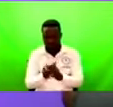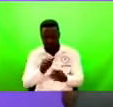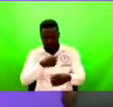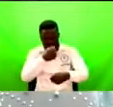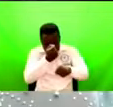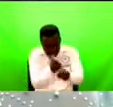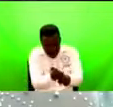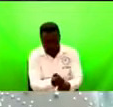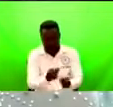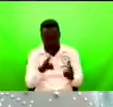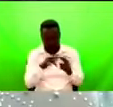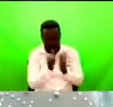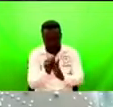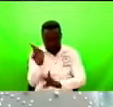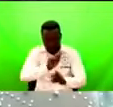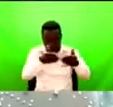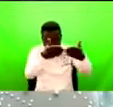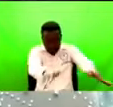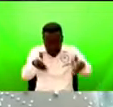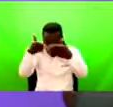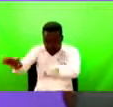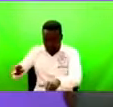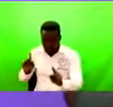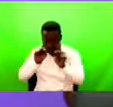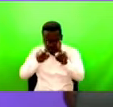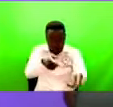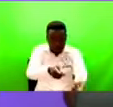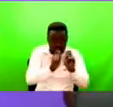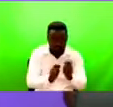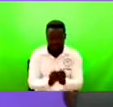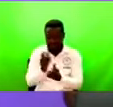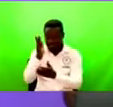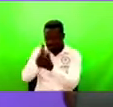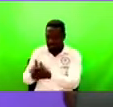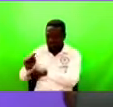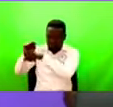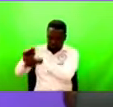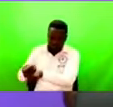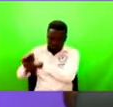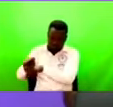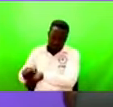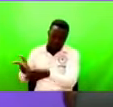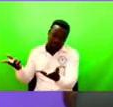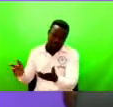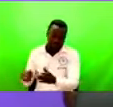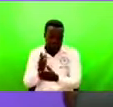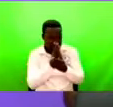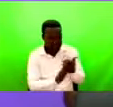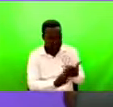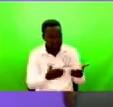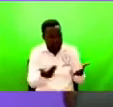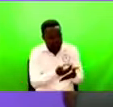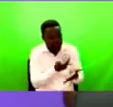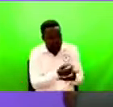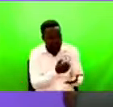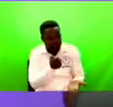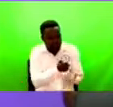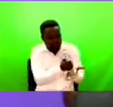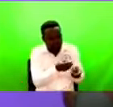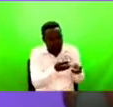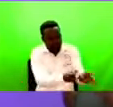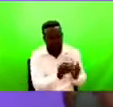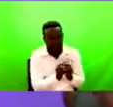to reach the lost. Some we call them the traditional ones, and the others are also interventions.